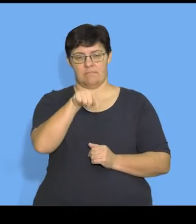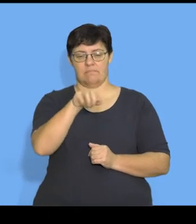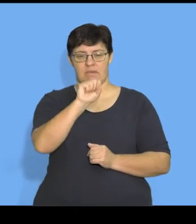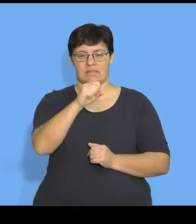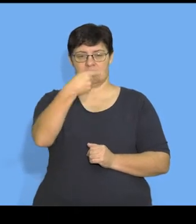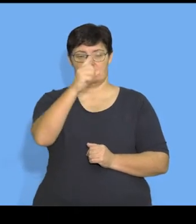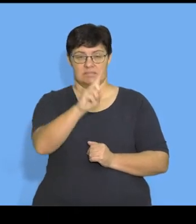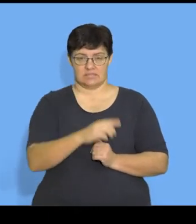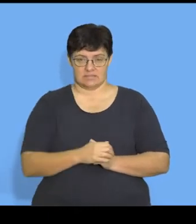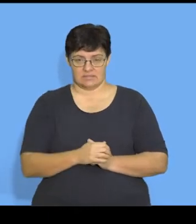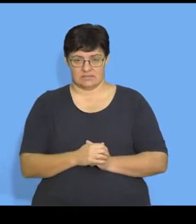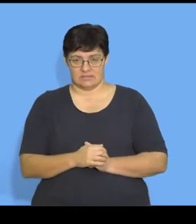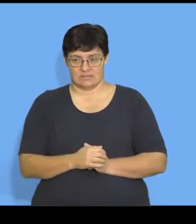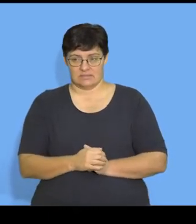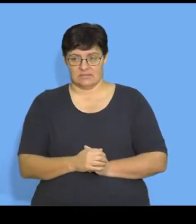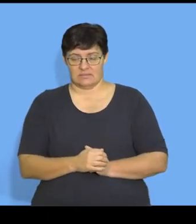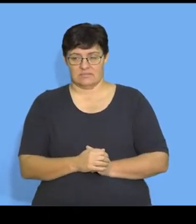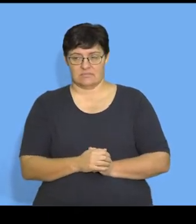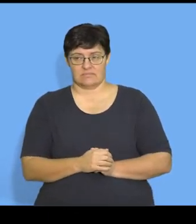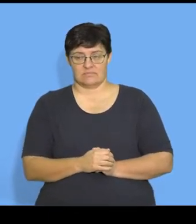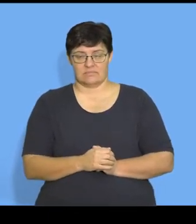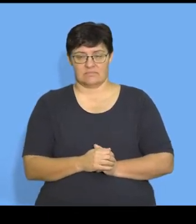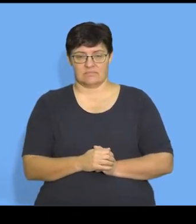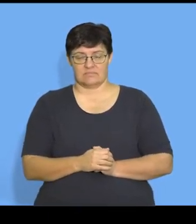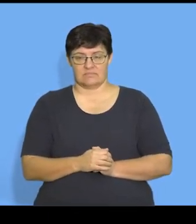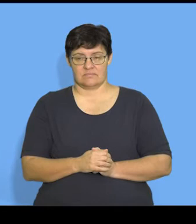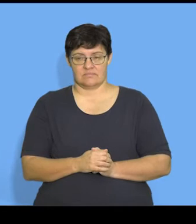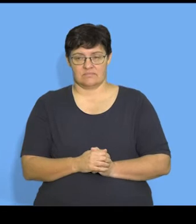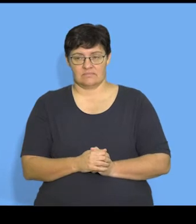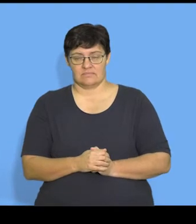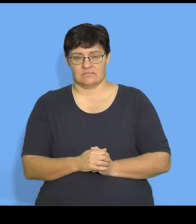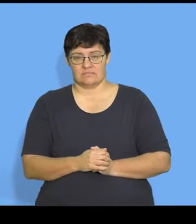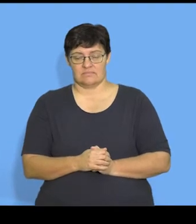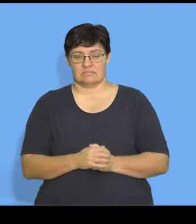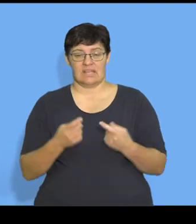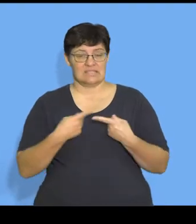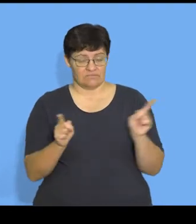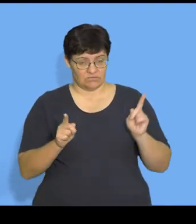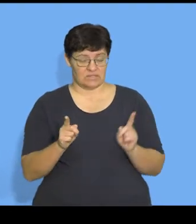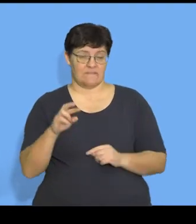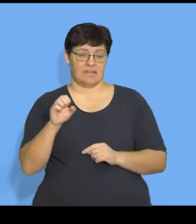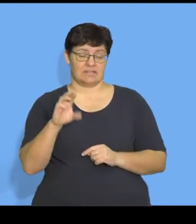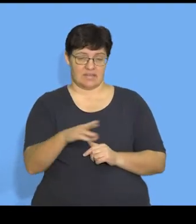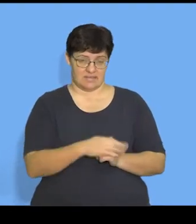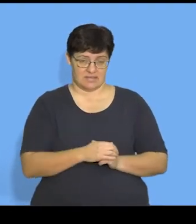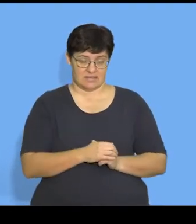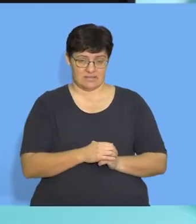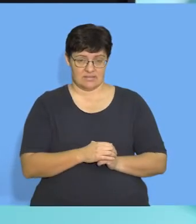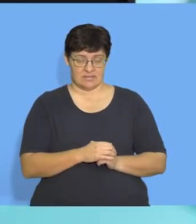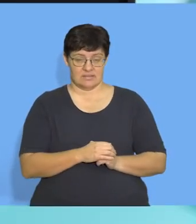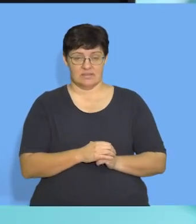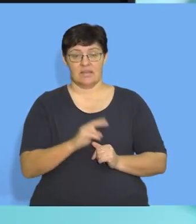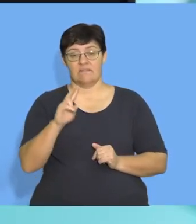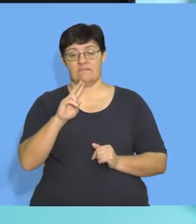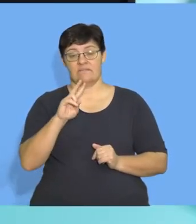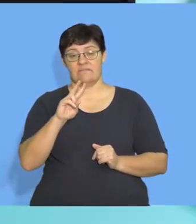meters per second. It's a different type of vector. It's a velocity.